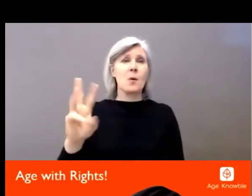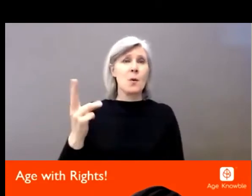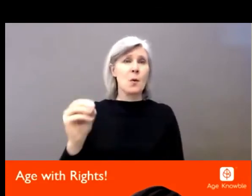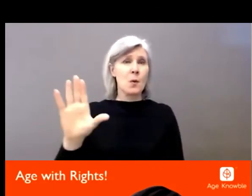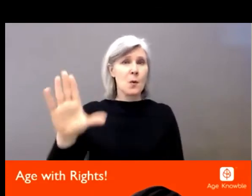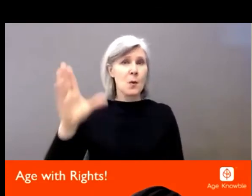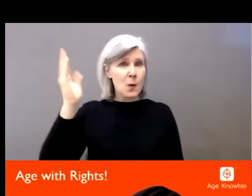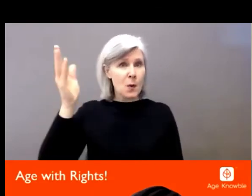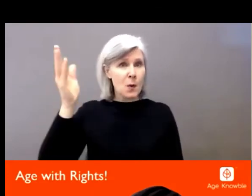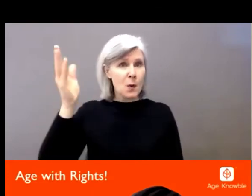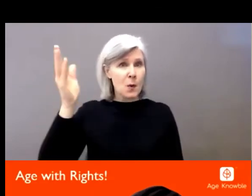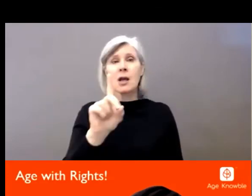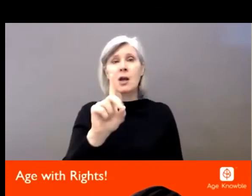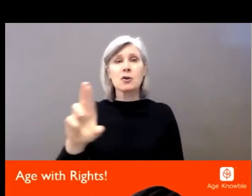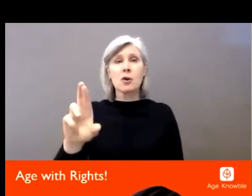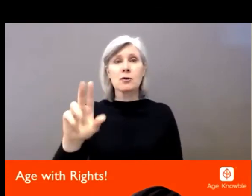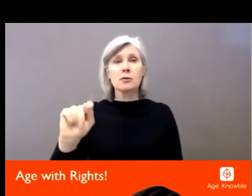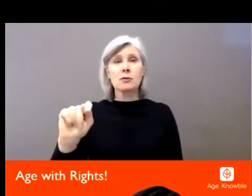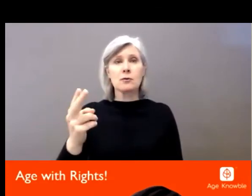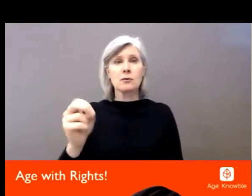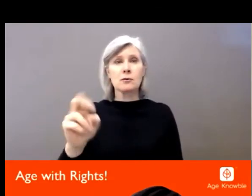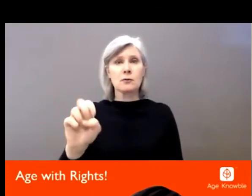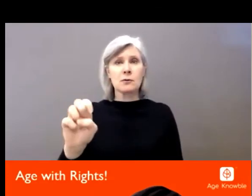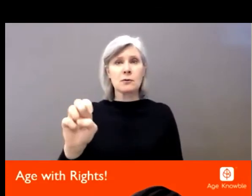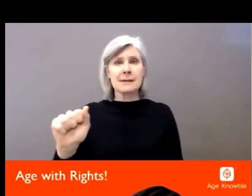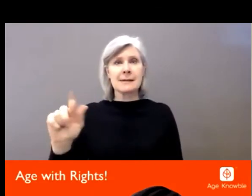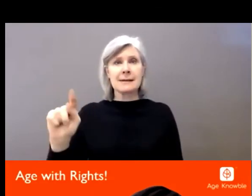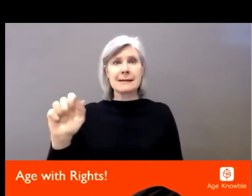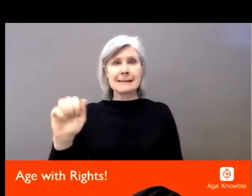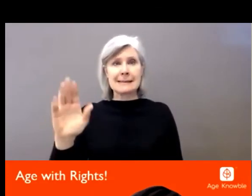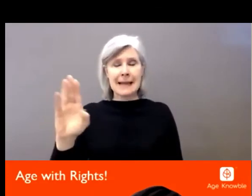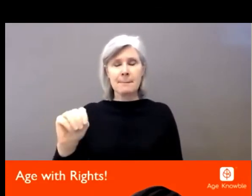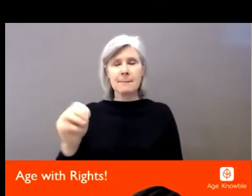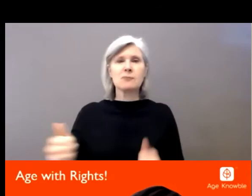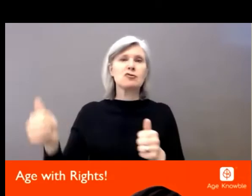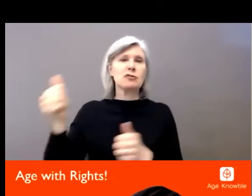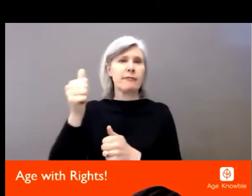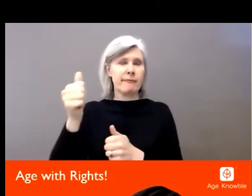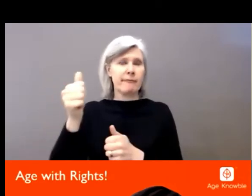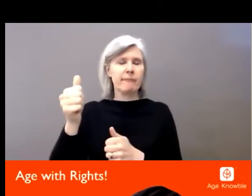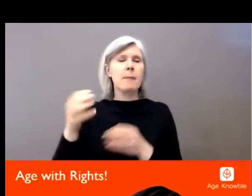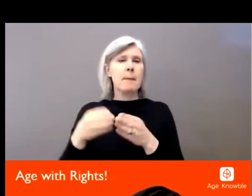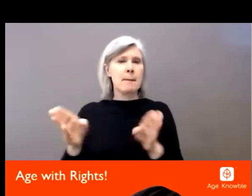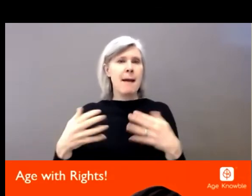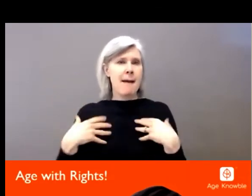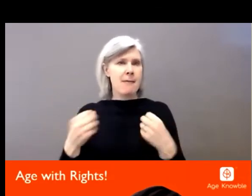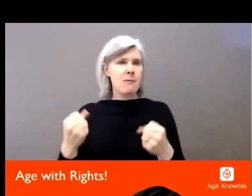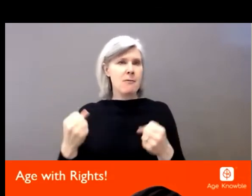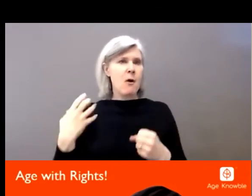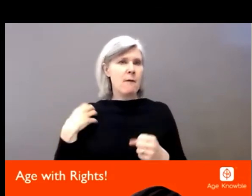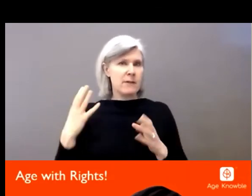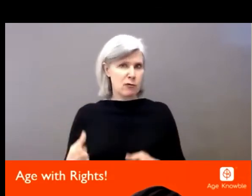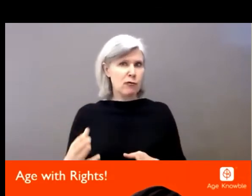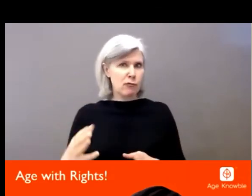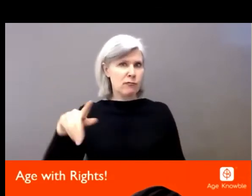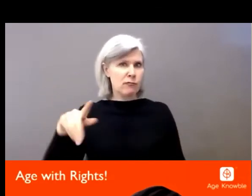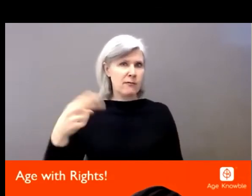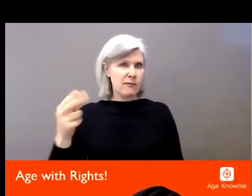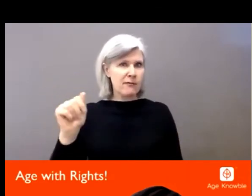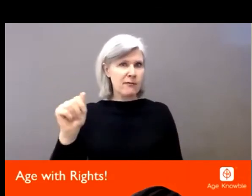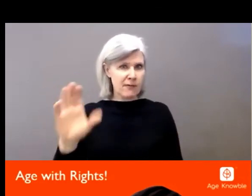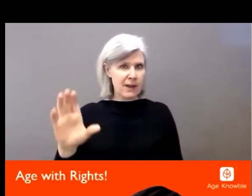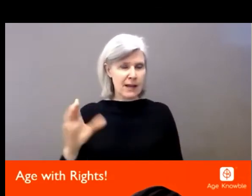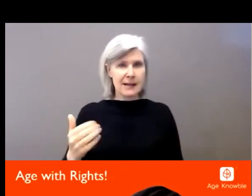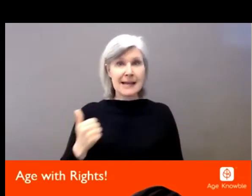Dr. Theresa Tam, Canada's Chief Public Health Officer of Canada, said the tragedy and massive lesson from